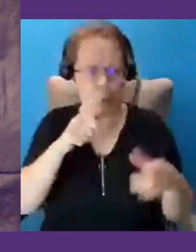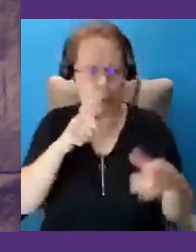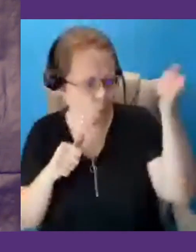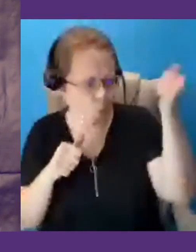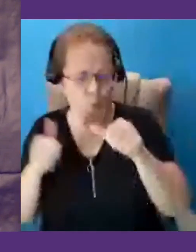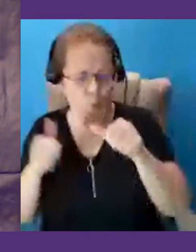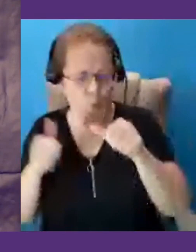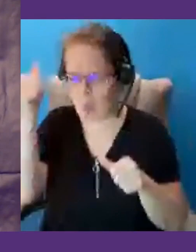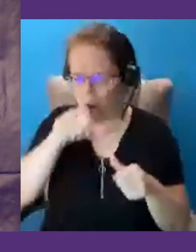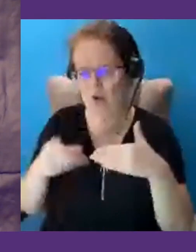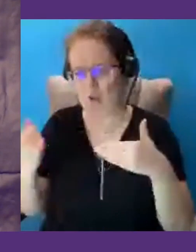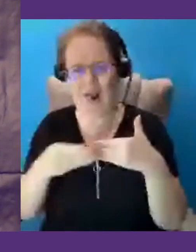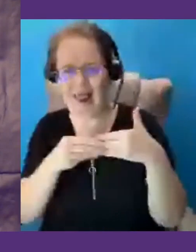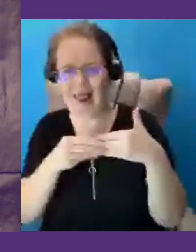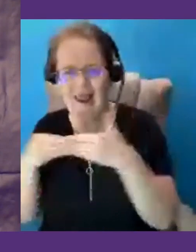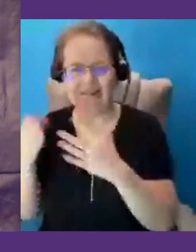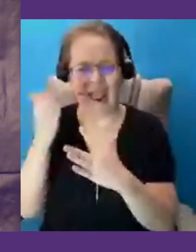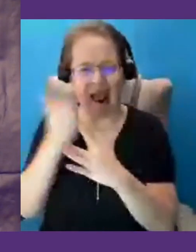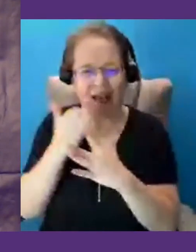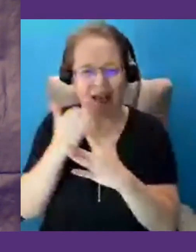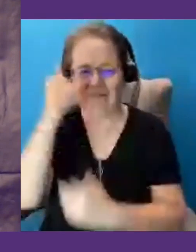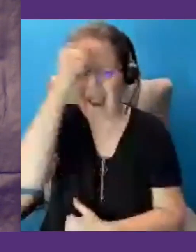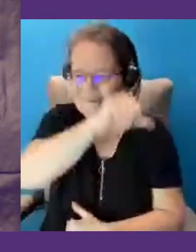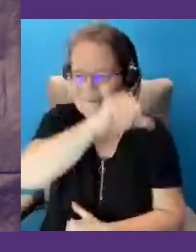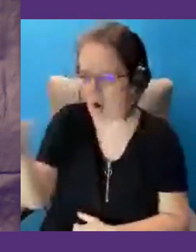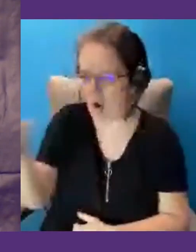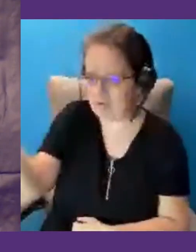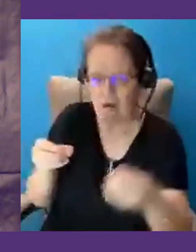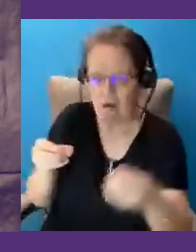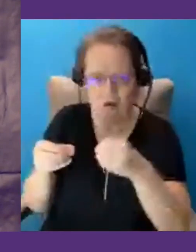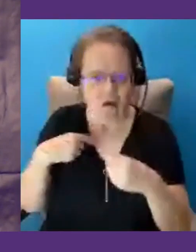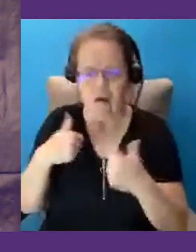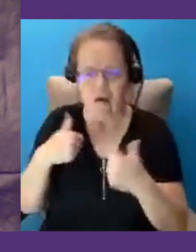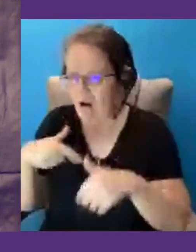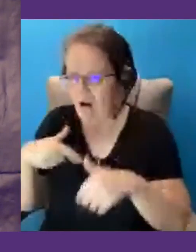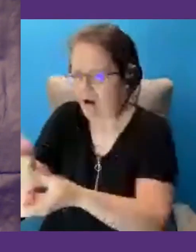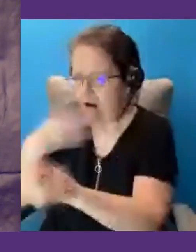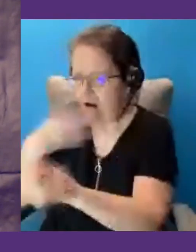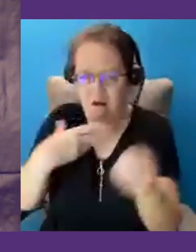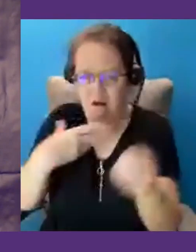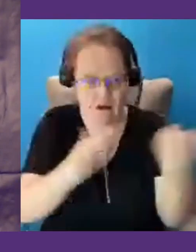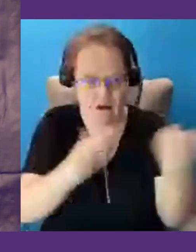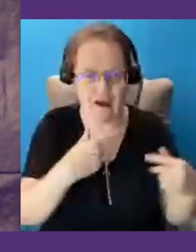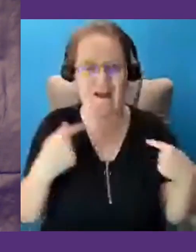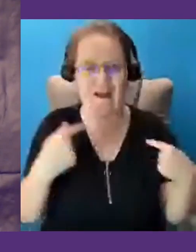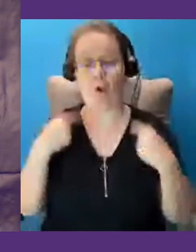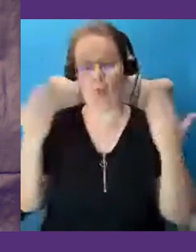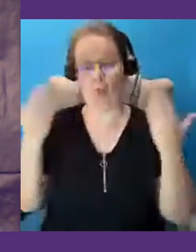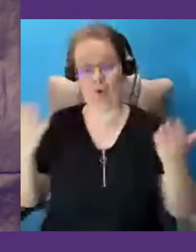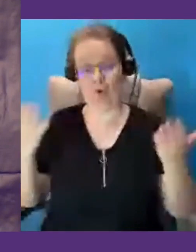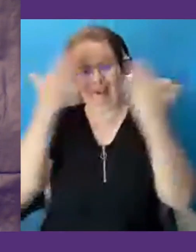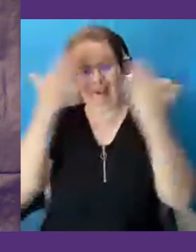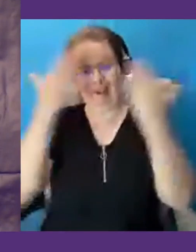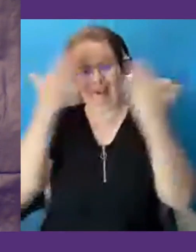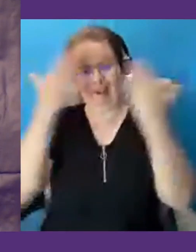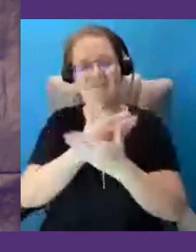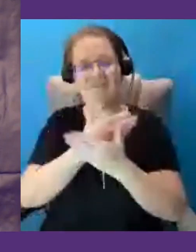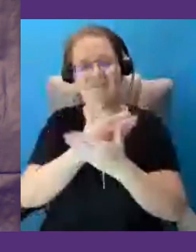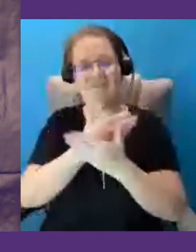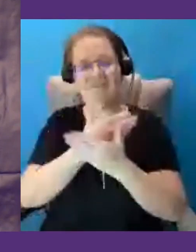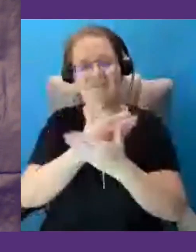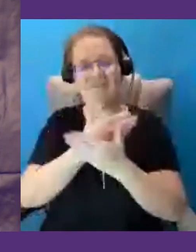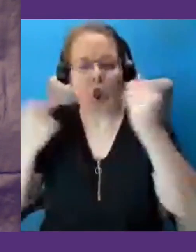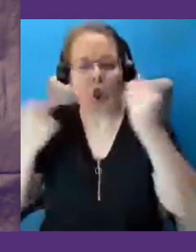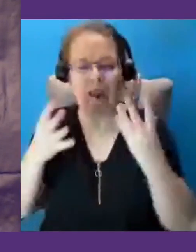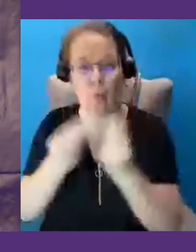leading accessibility experts. We're looking forward to an evening of learning with you all, and in order to